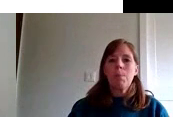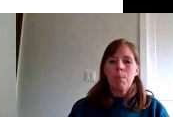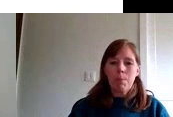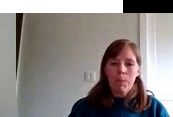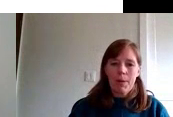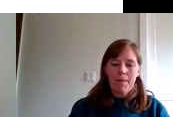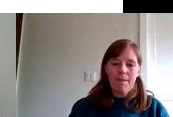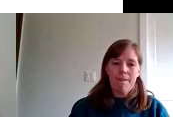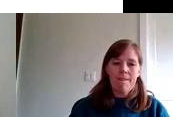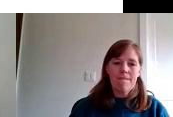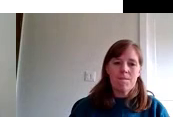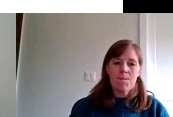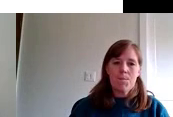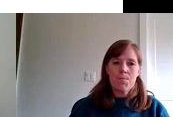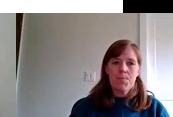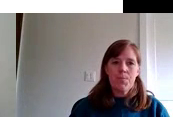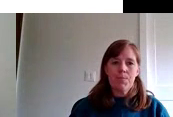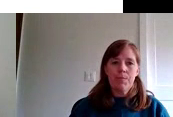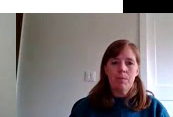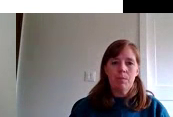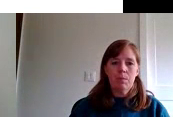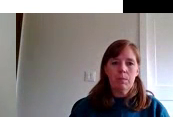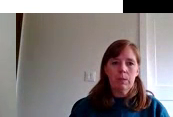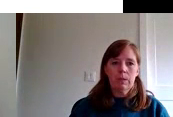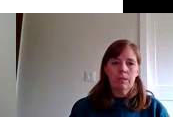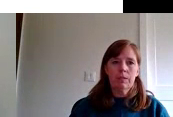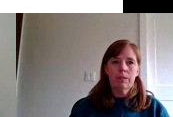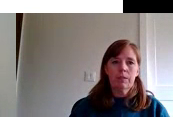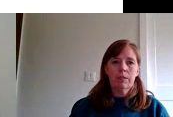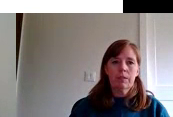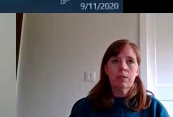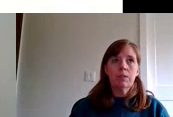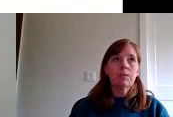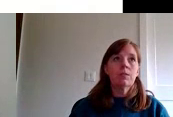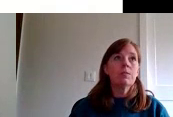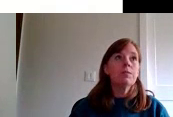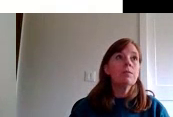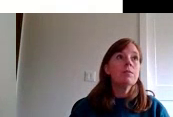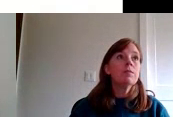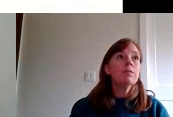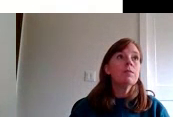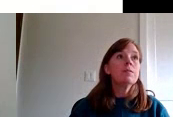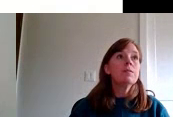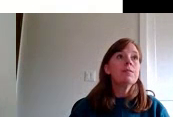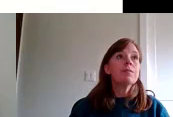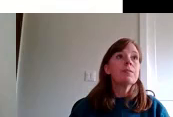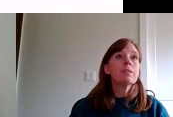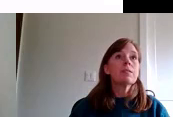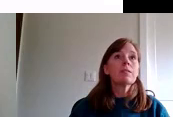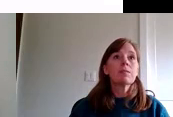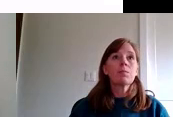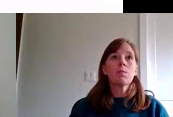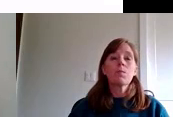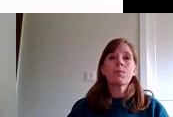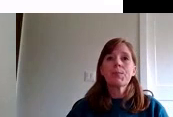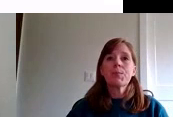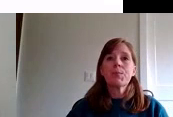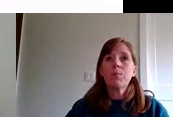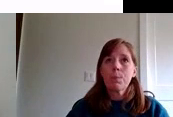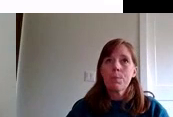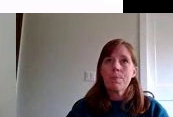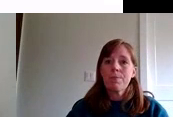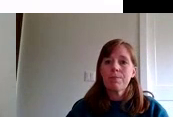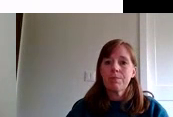So now, Paths to Literacy. If you're not familiar with this website, definitely bookmark this. There are so